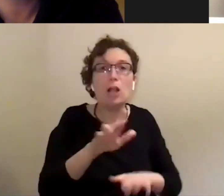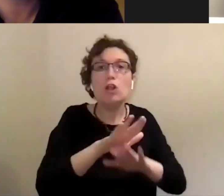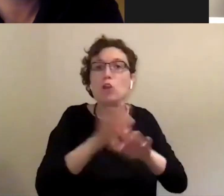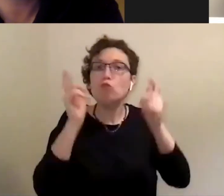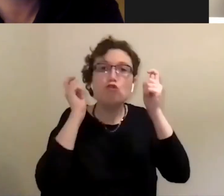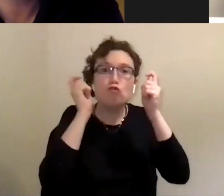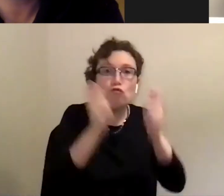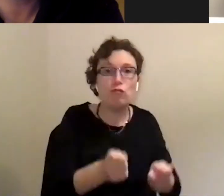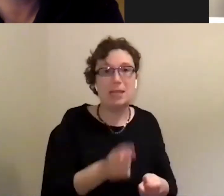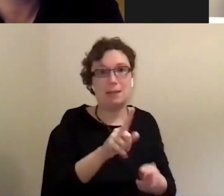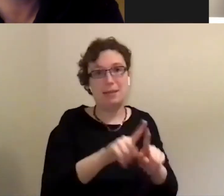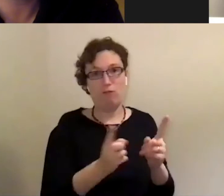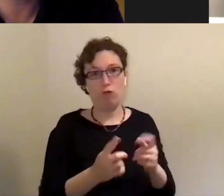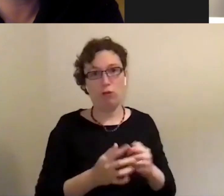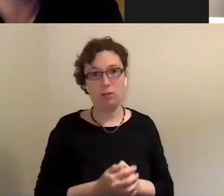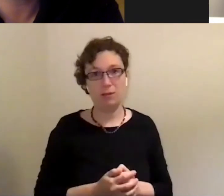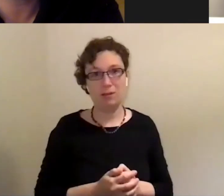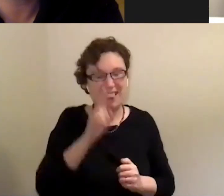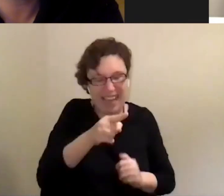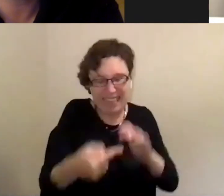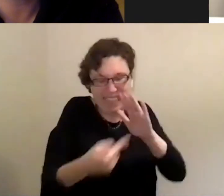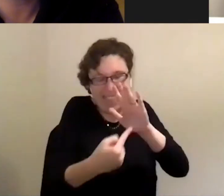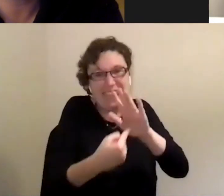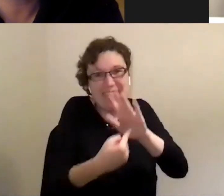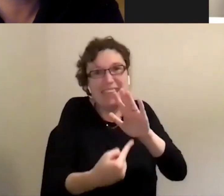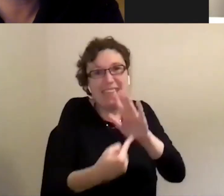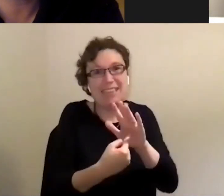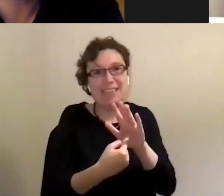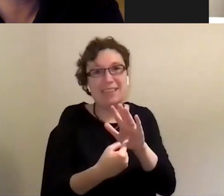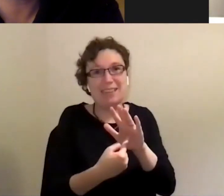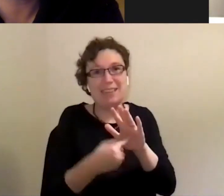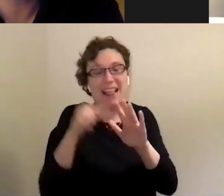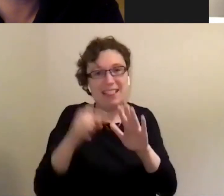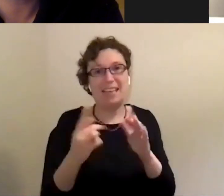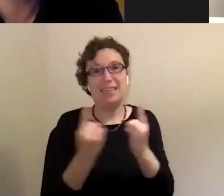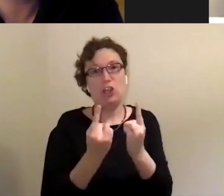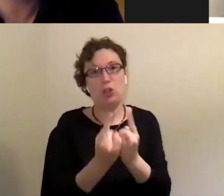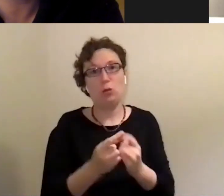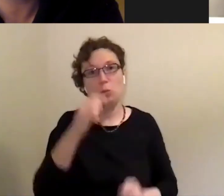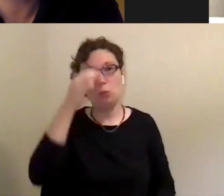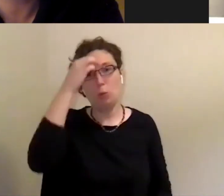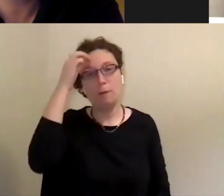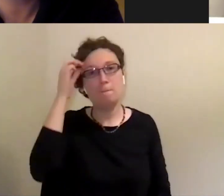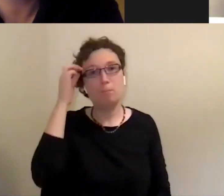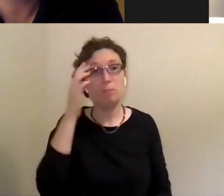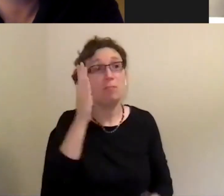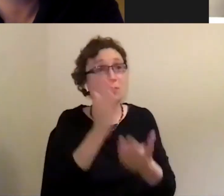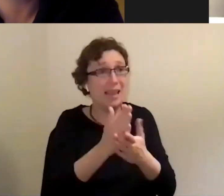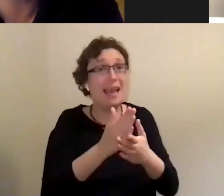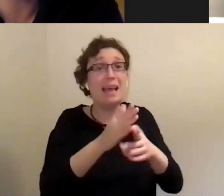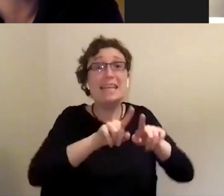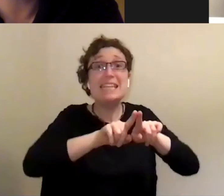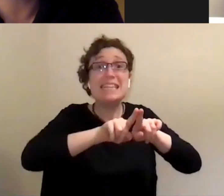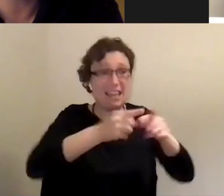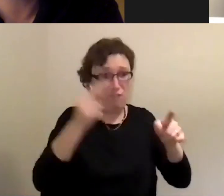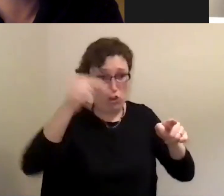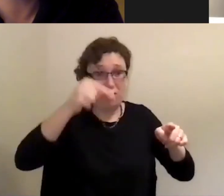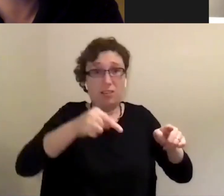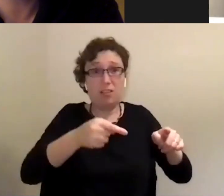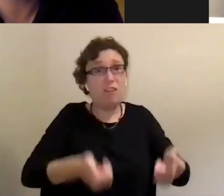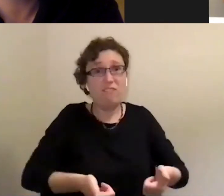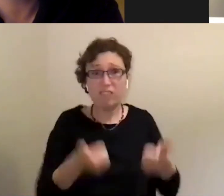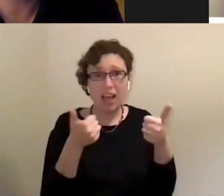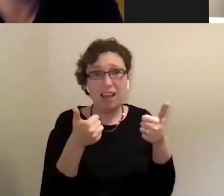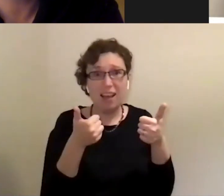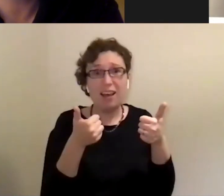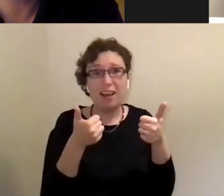feel uncomfortable because of that. That's what the actual issue is. It's not the issue that there is difference and that you don't